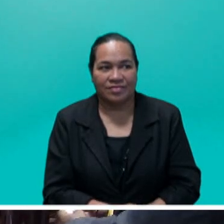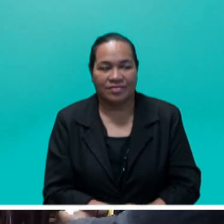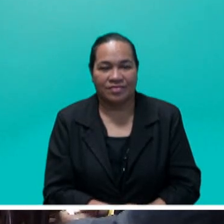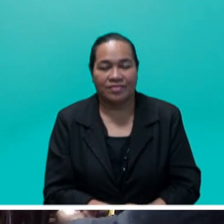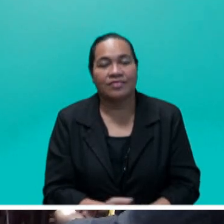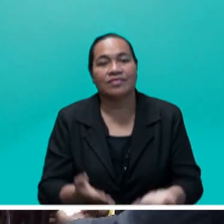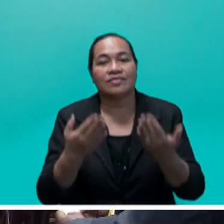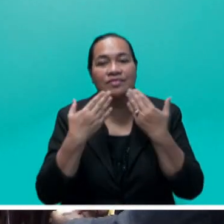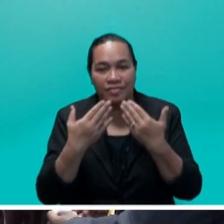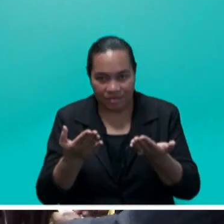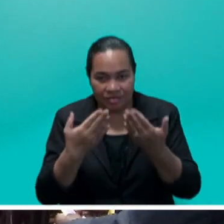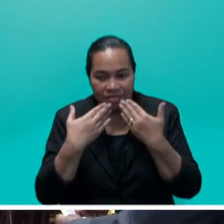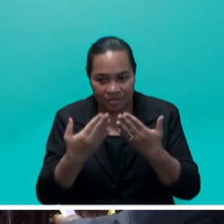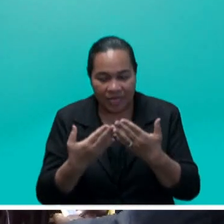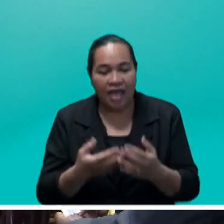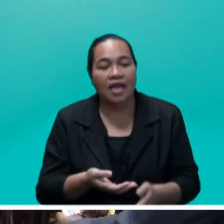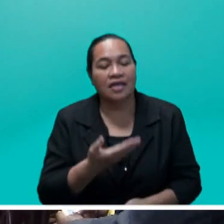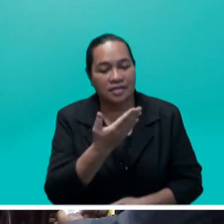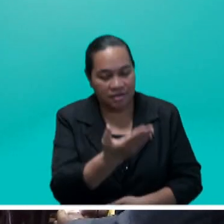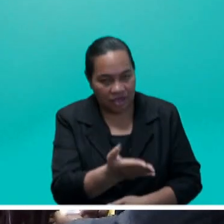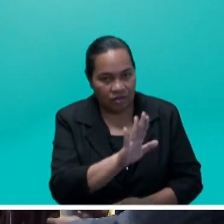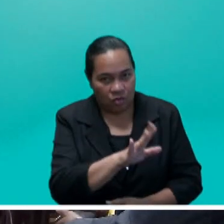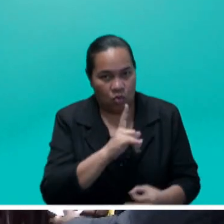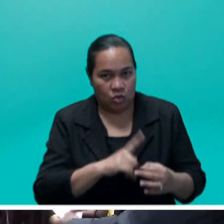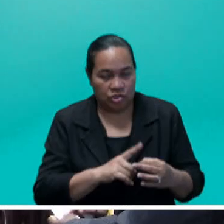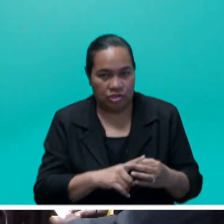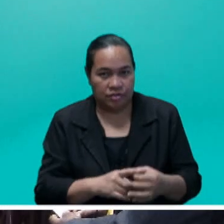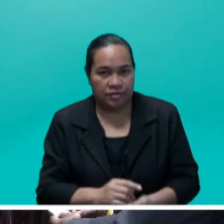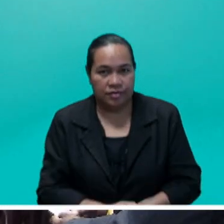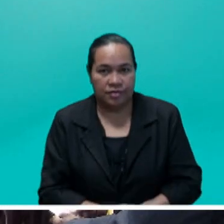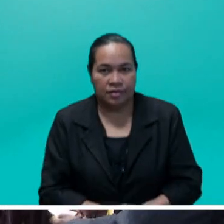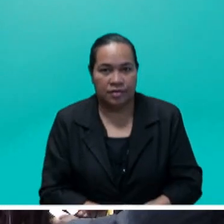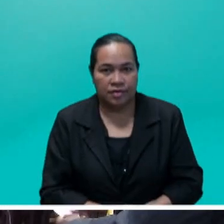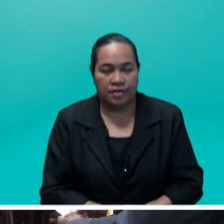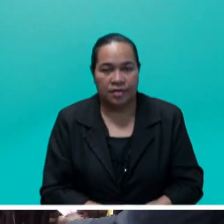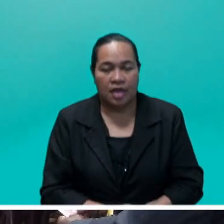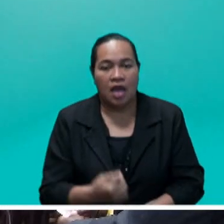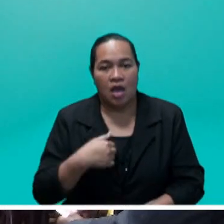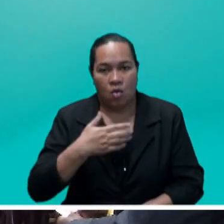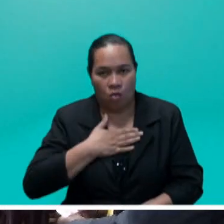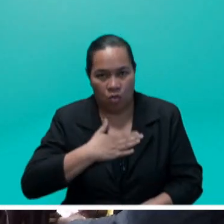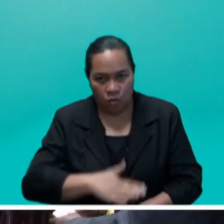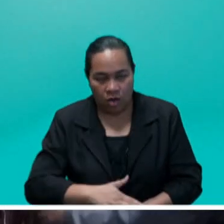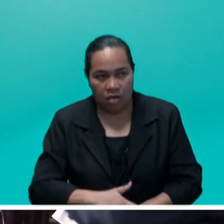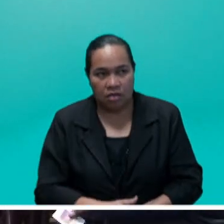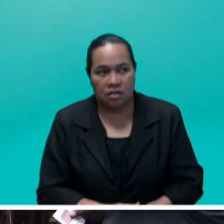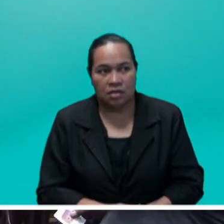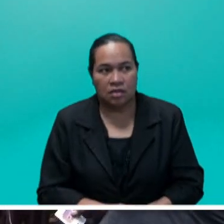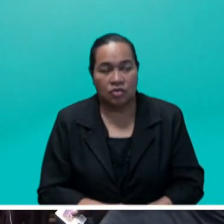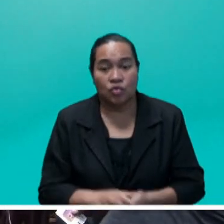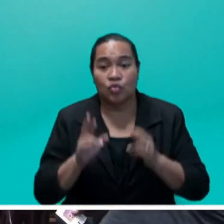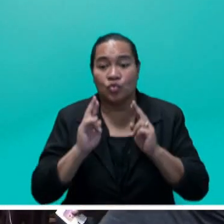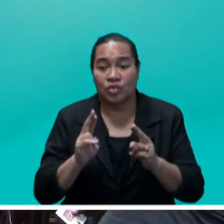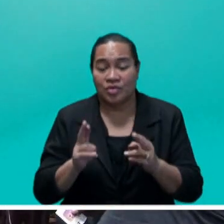Thank you, Honourable Speaker. I thank the Honourable Member for the question. I would like to wish all students, including